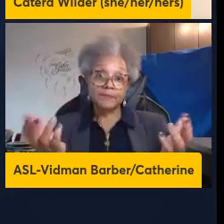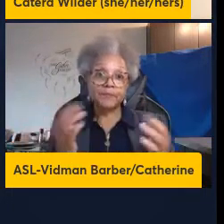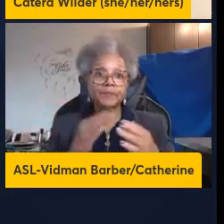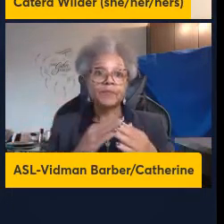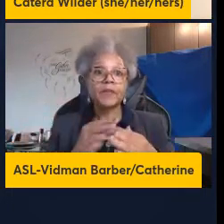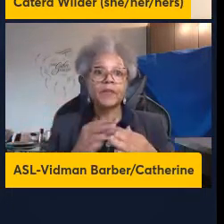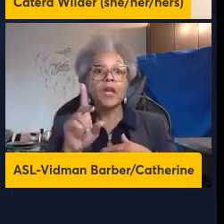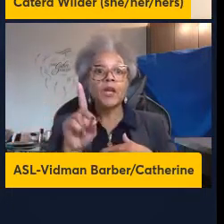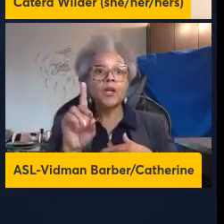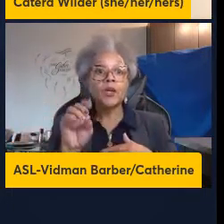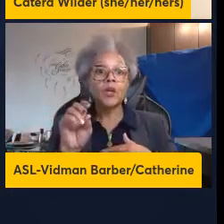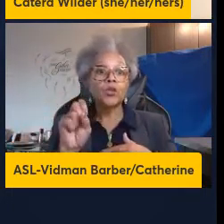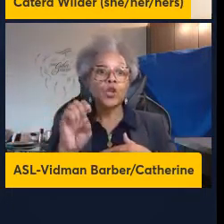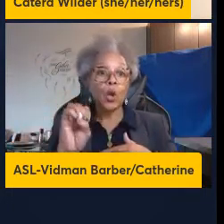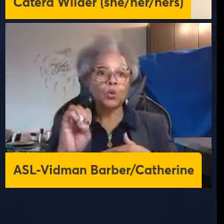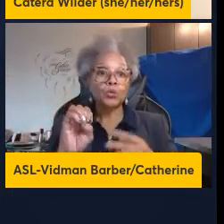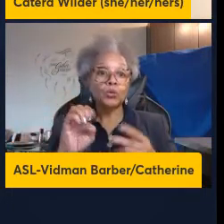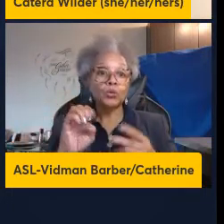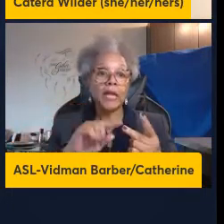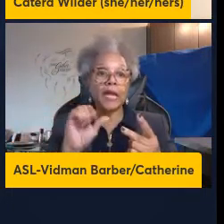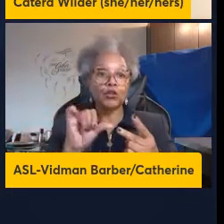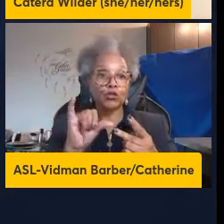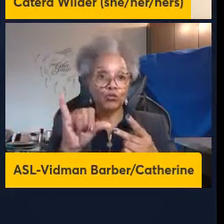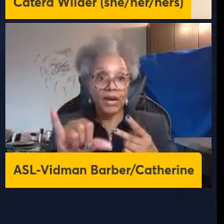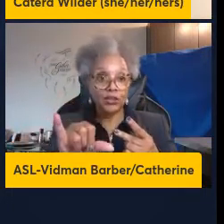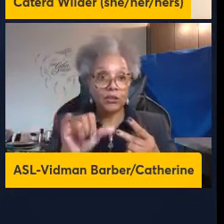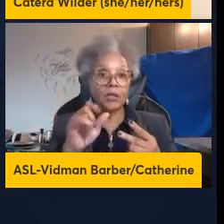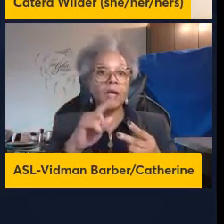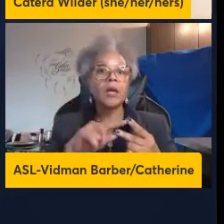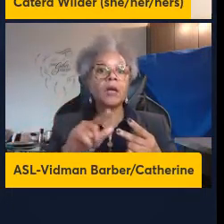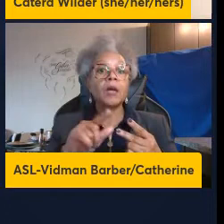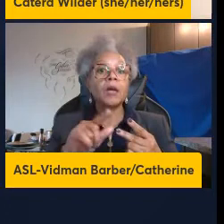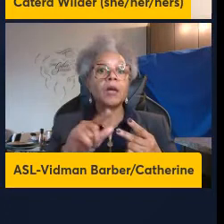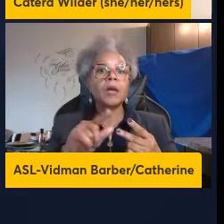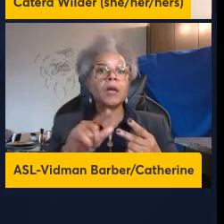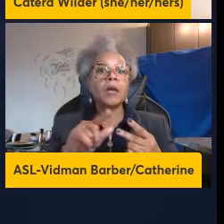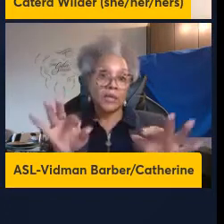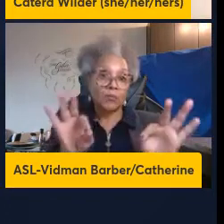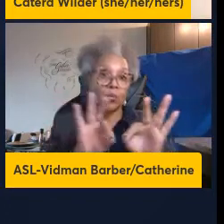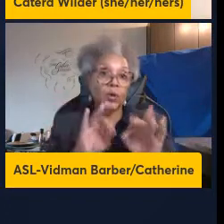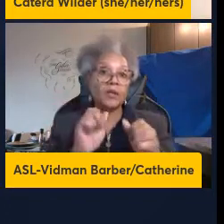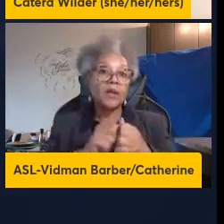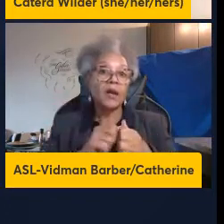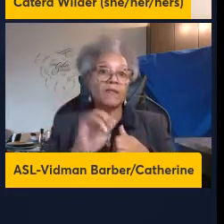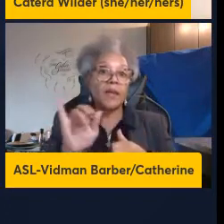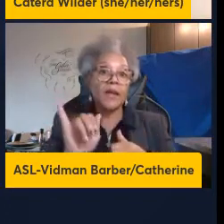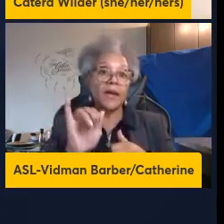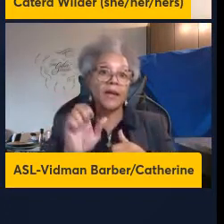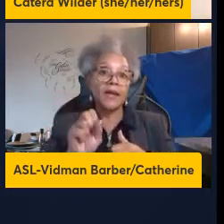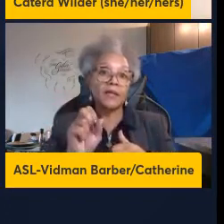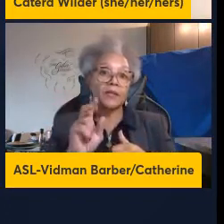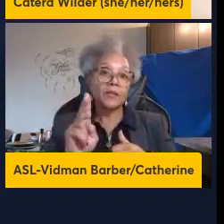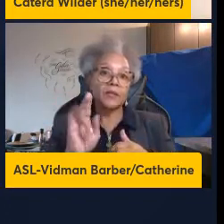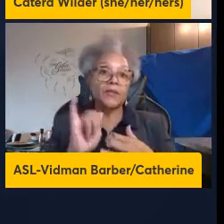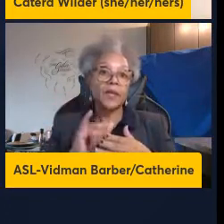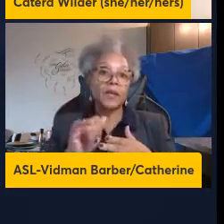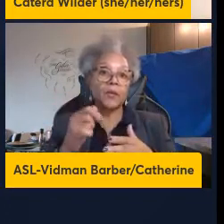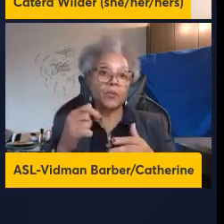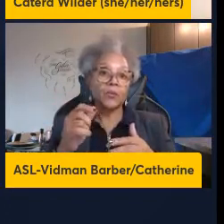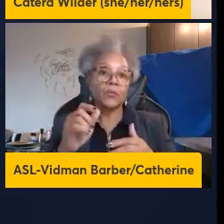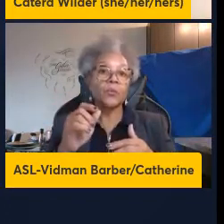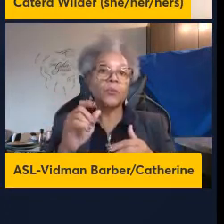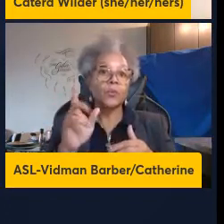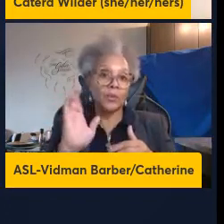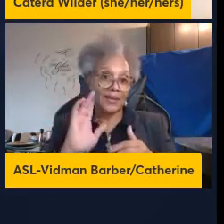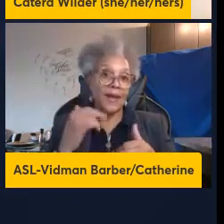was important. Dose and duration were important for causing this potentiated phase of ISGF3 that we had. And so in